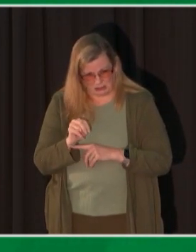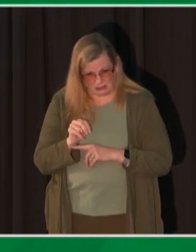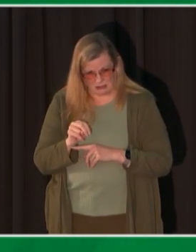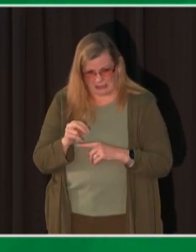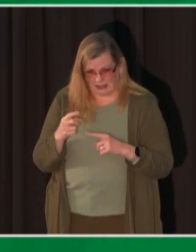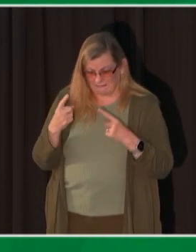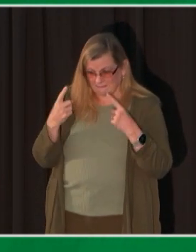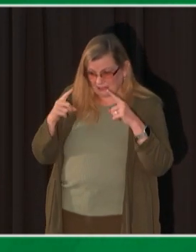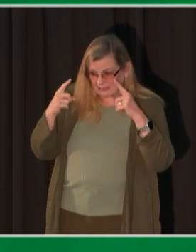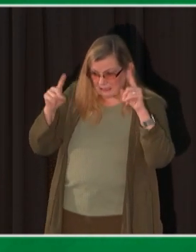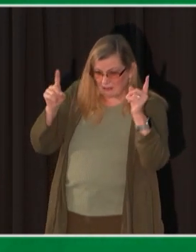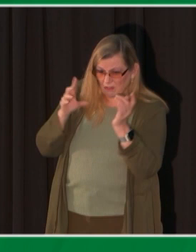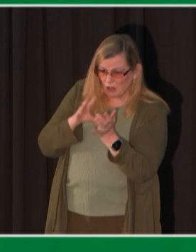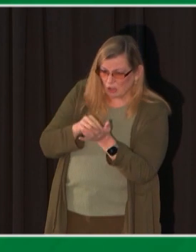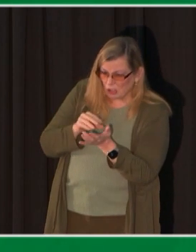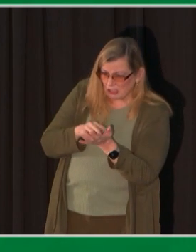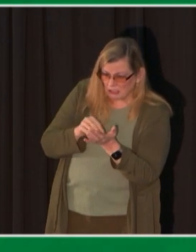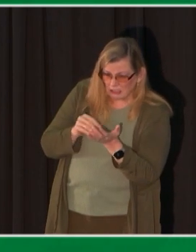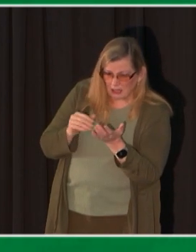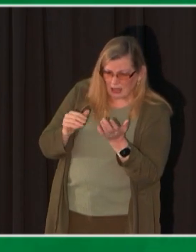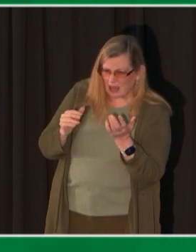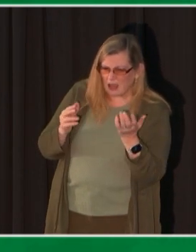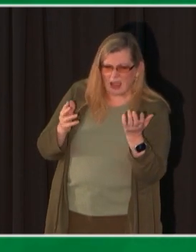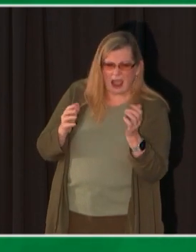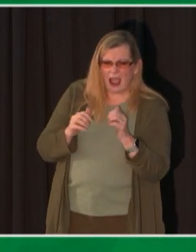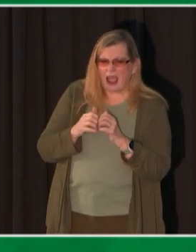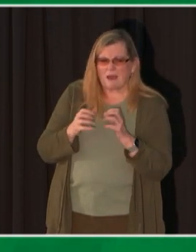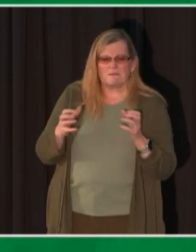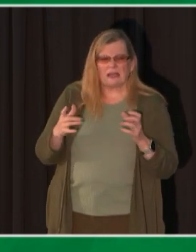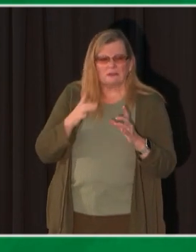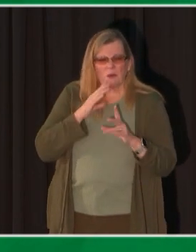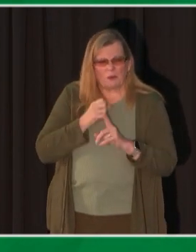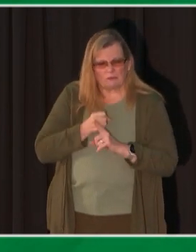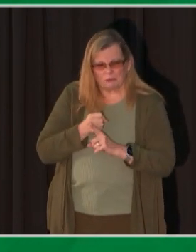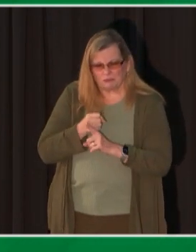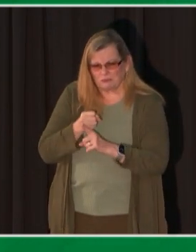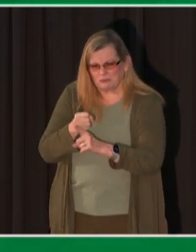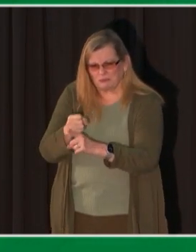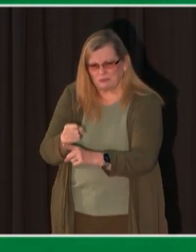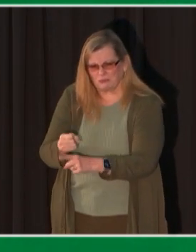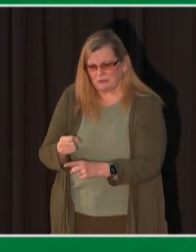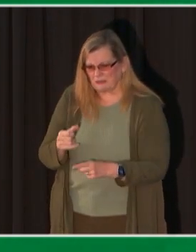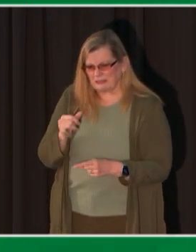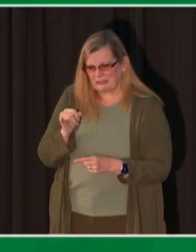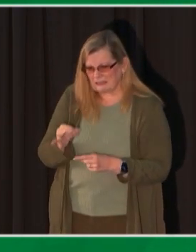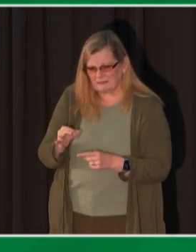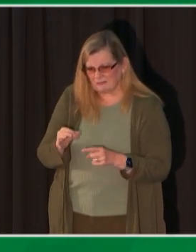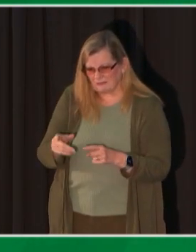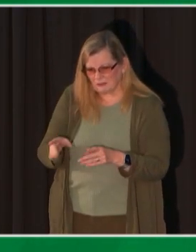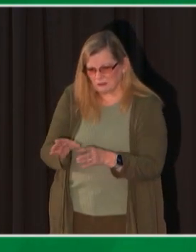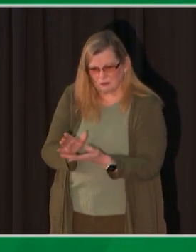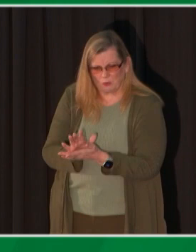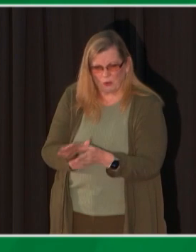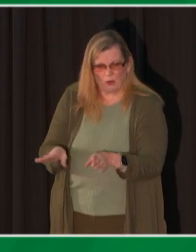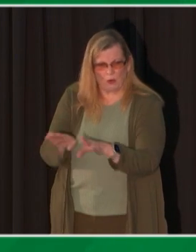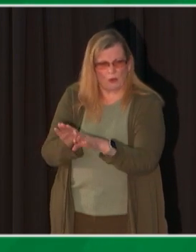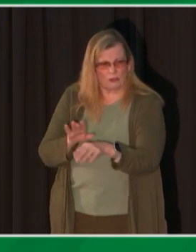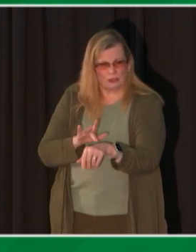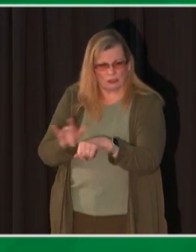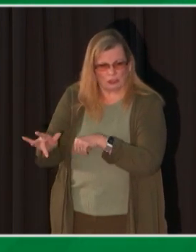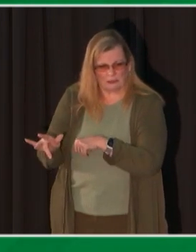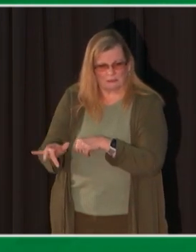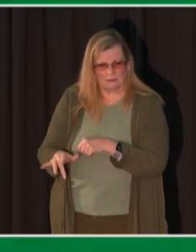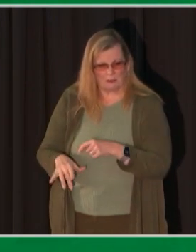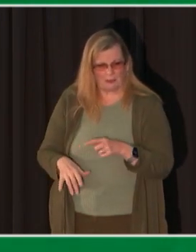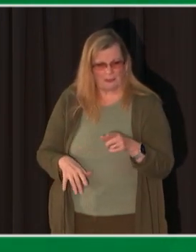the decision to close the school year or end the school year early? I'll turn to Chancellor and Paul. Thank you